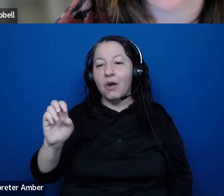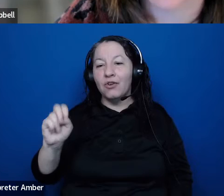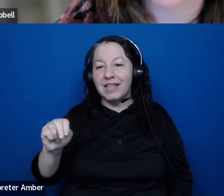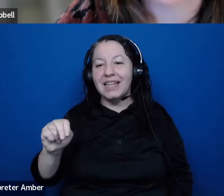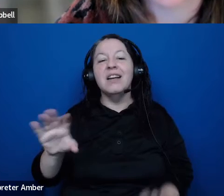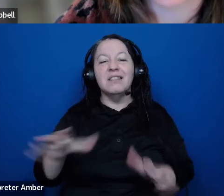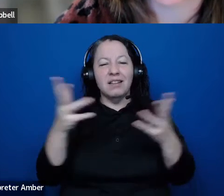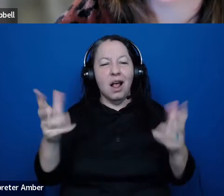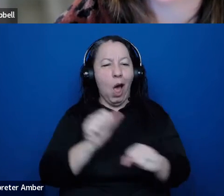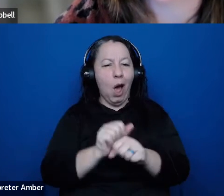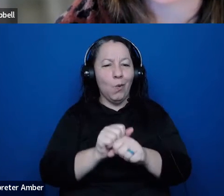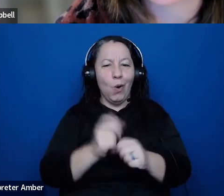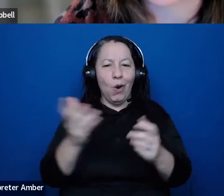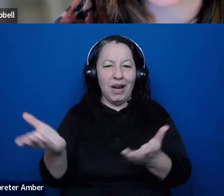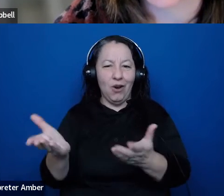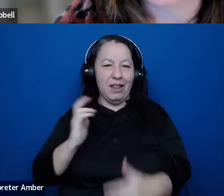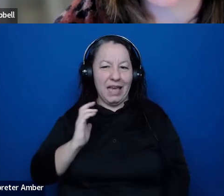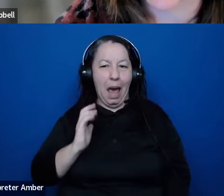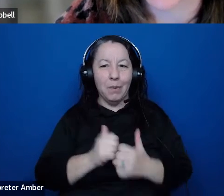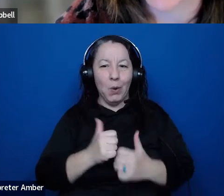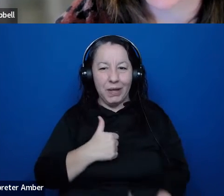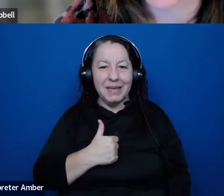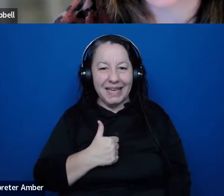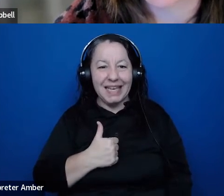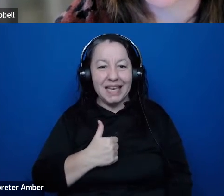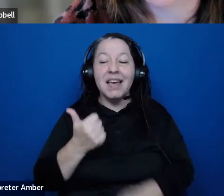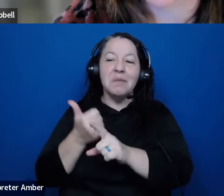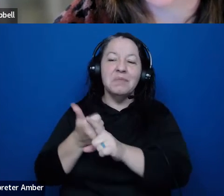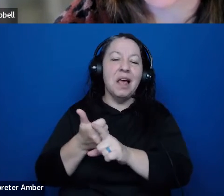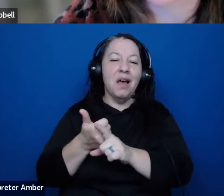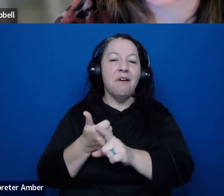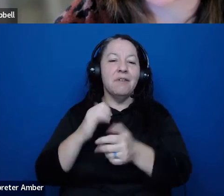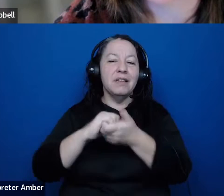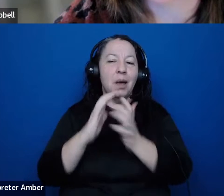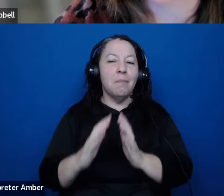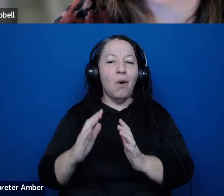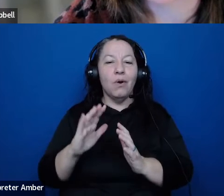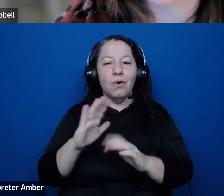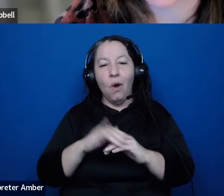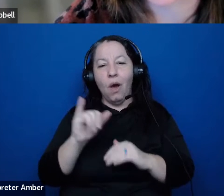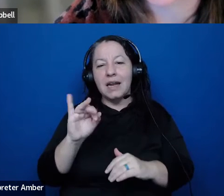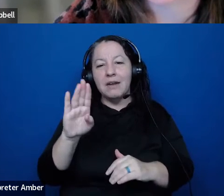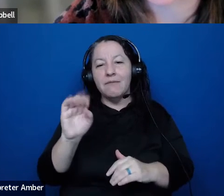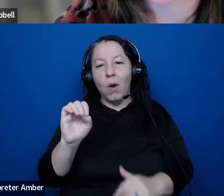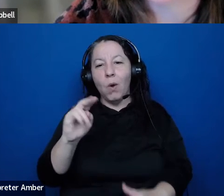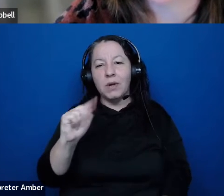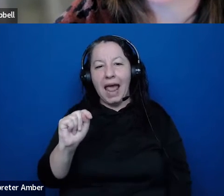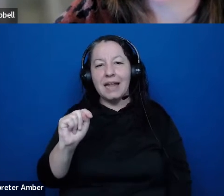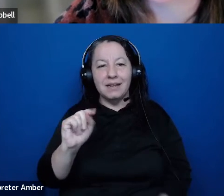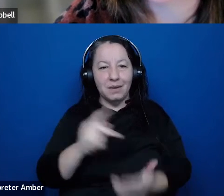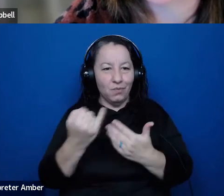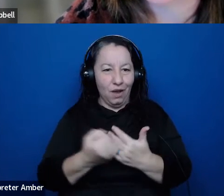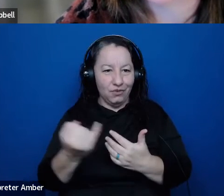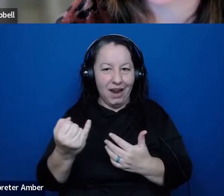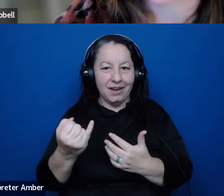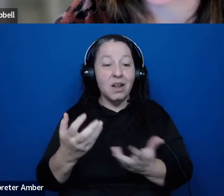at the Capitol with me and is a partner on the InfoNet project. And so I wanted